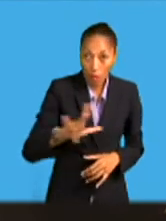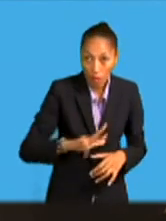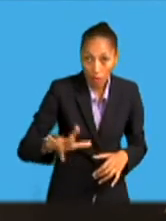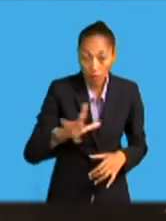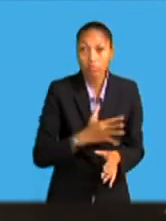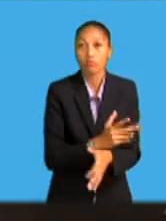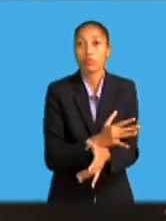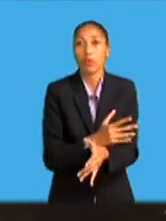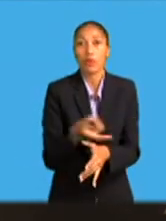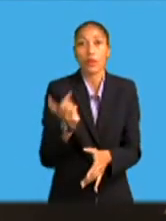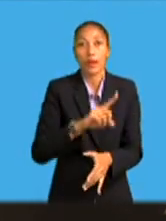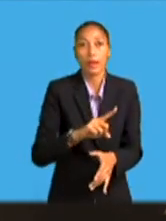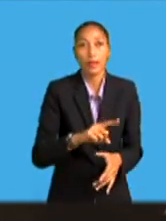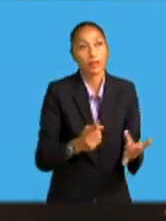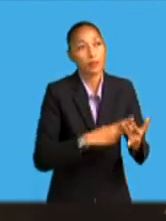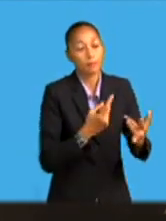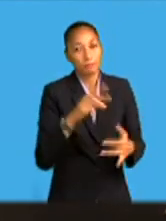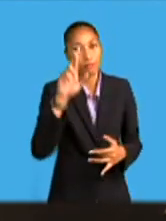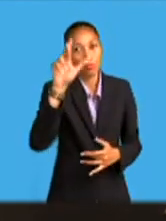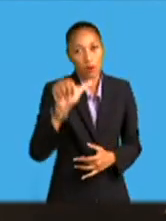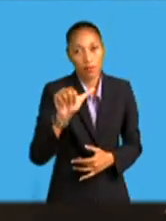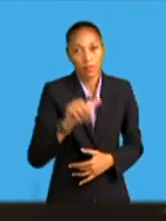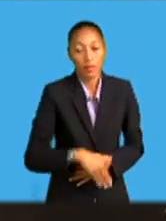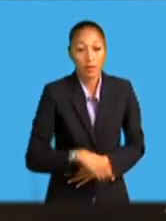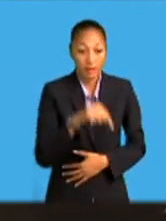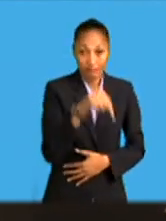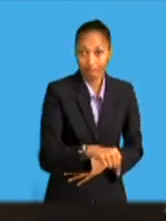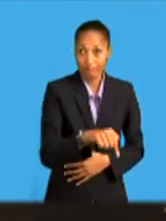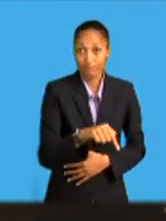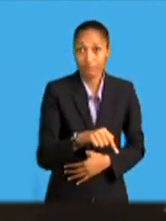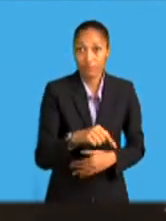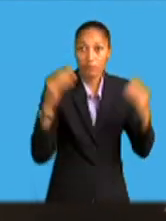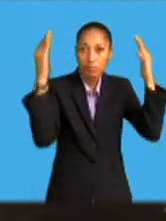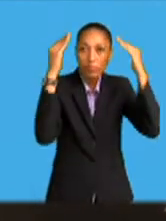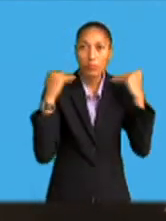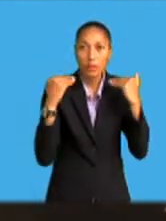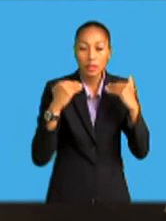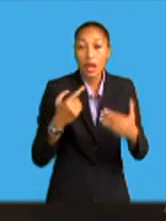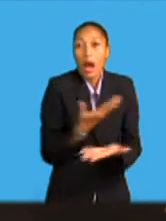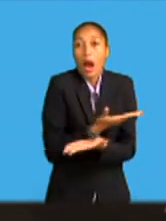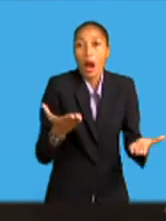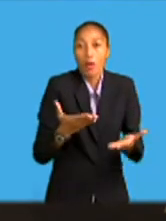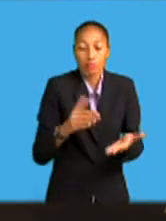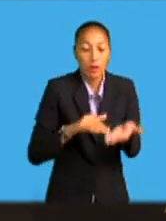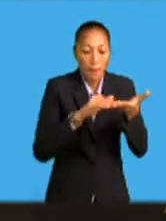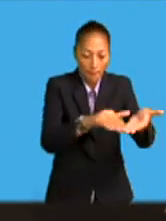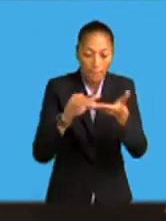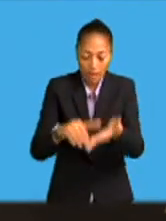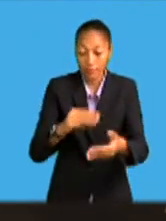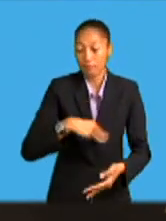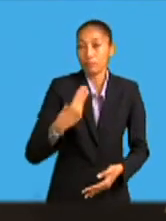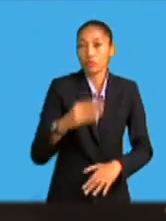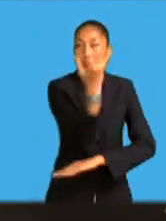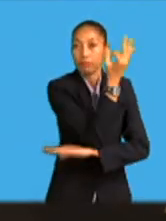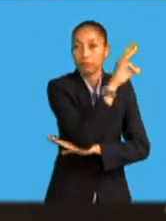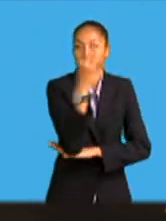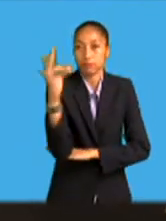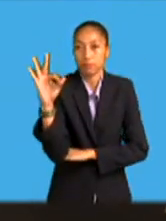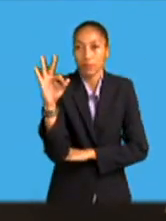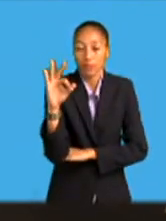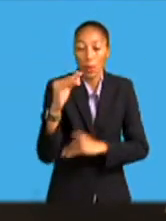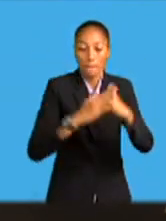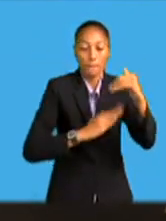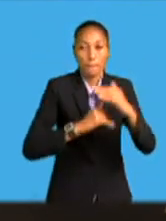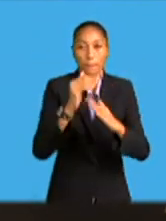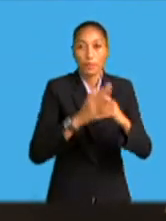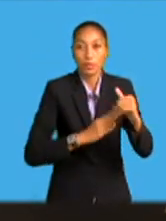Dawasamu, and Korotumbu in Ra. This, Madam Speaker, is the extent of the outreach that my ministry has done towards the rebuilding